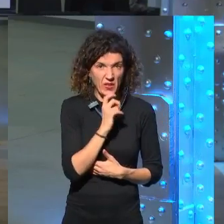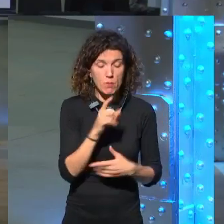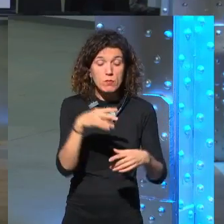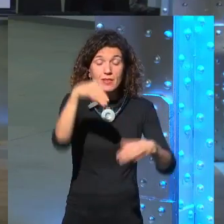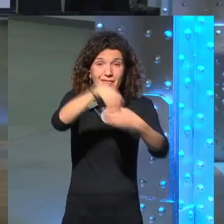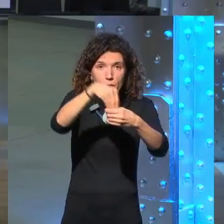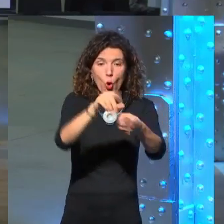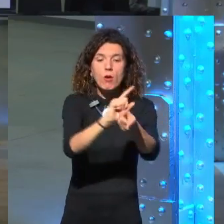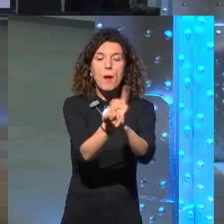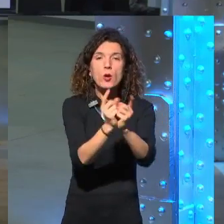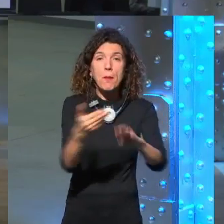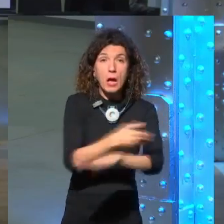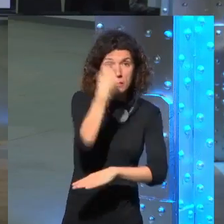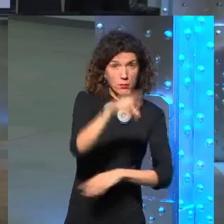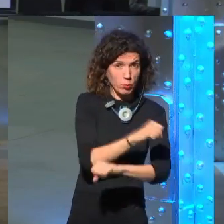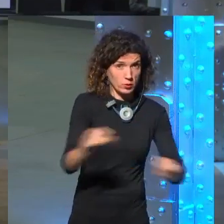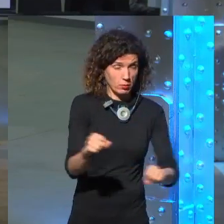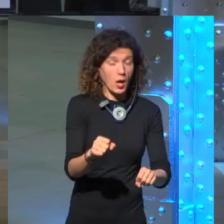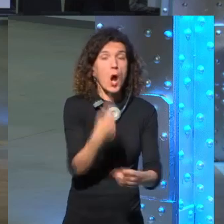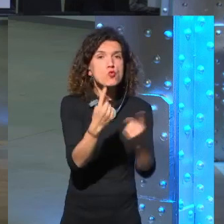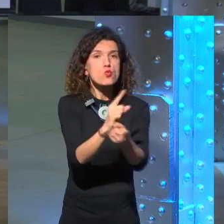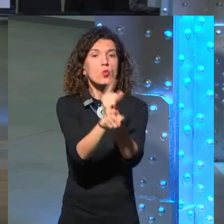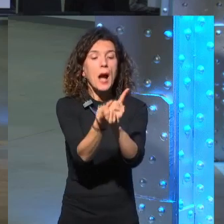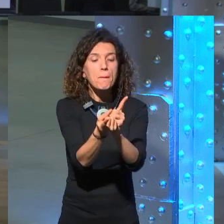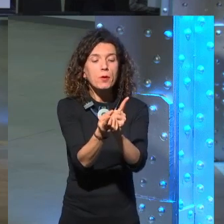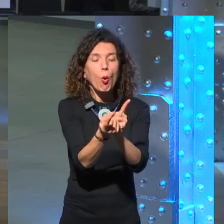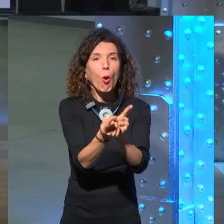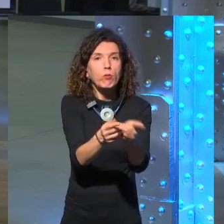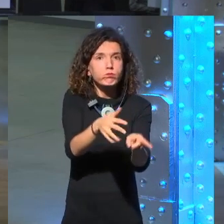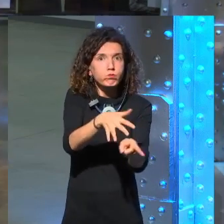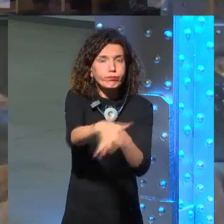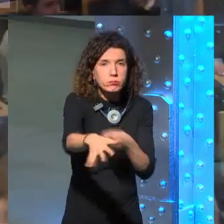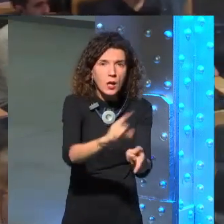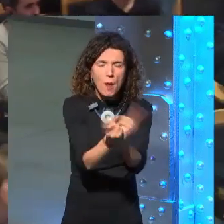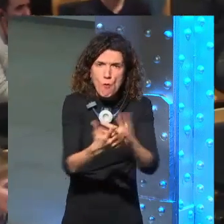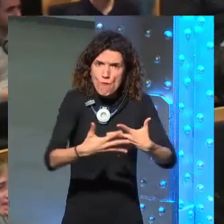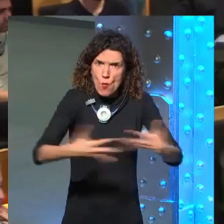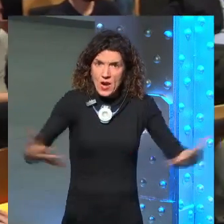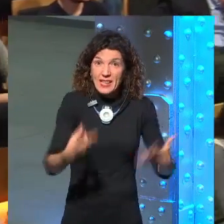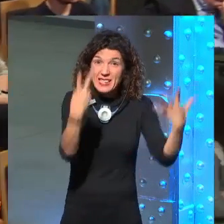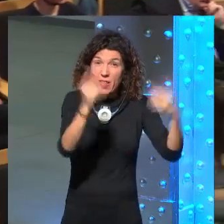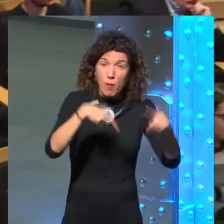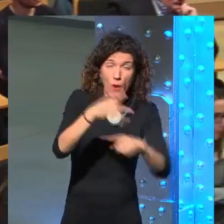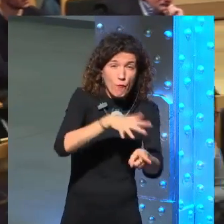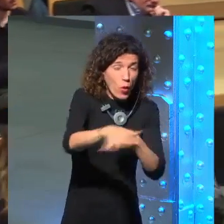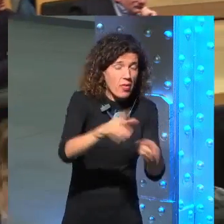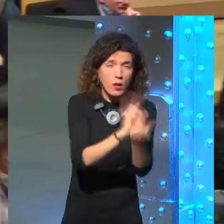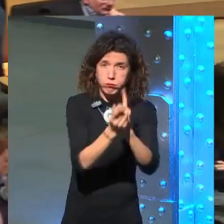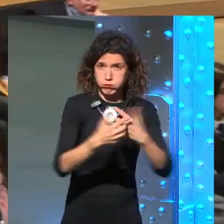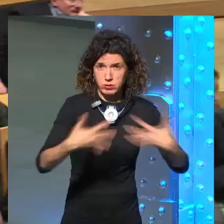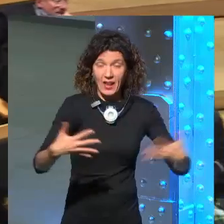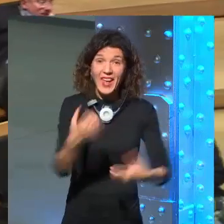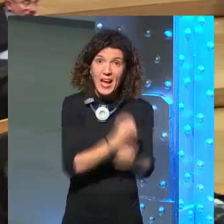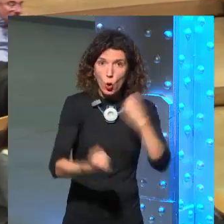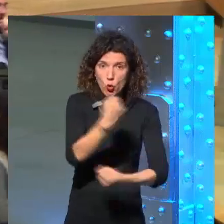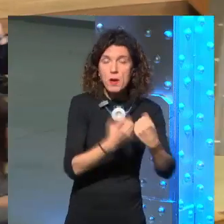very different prediction for the weather in 2 weeks' time. So the weather, the economy. And in fact, I took with